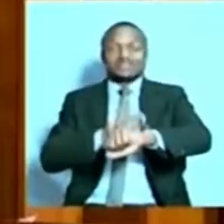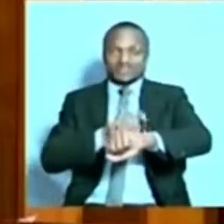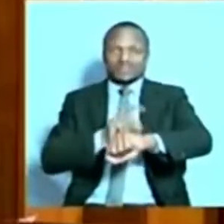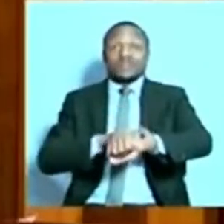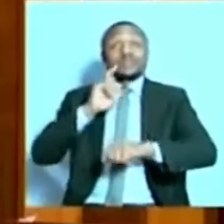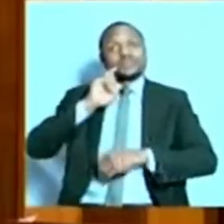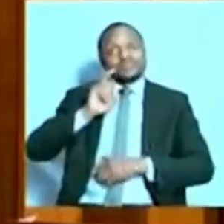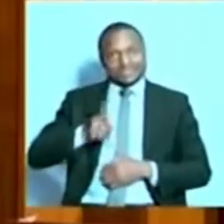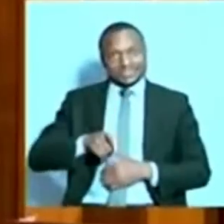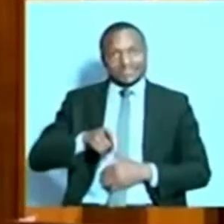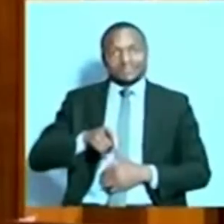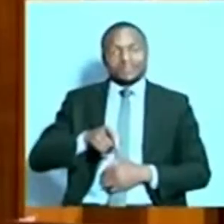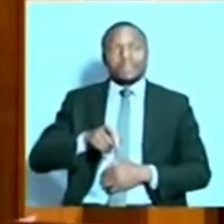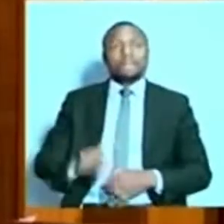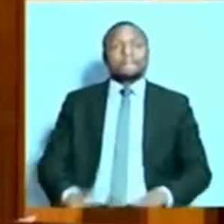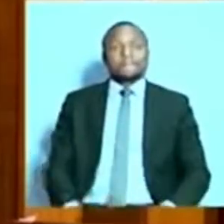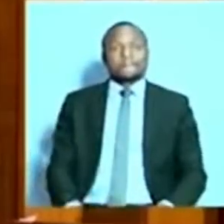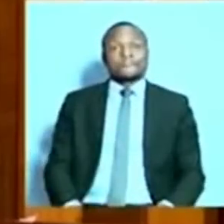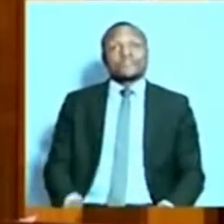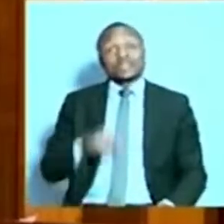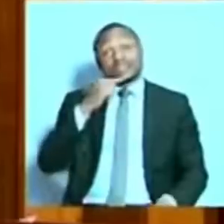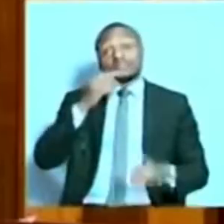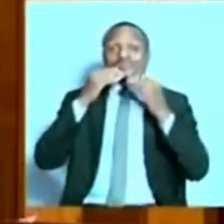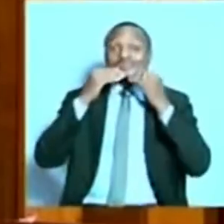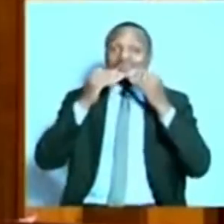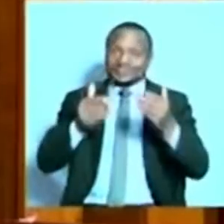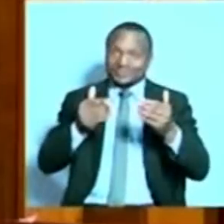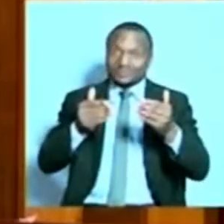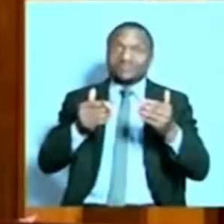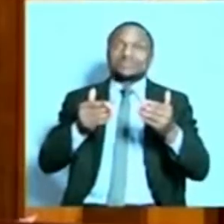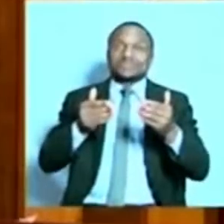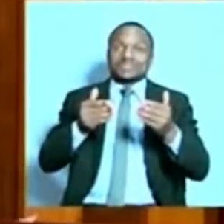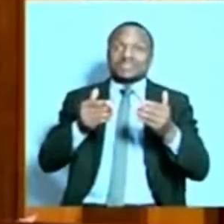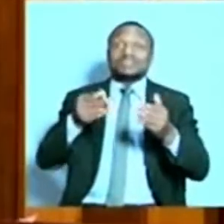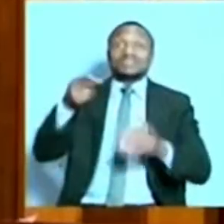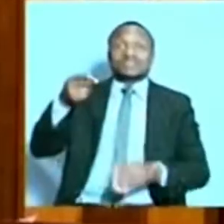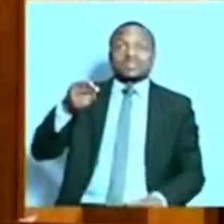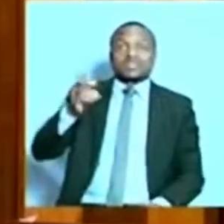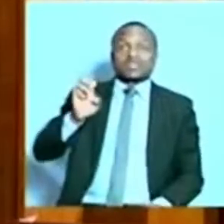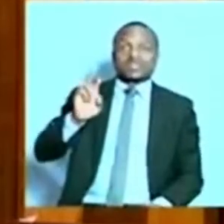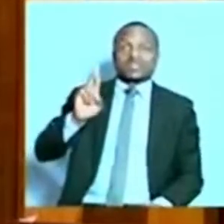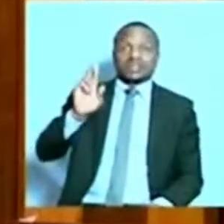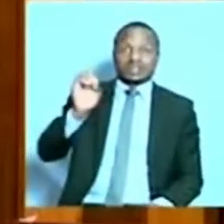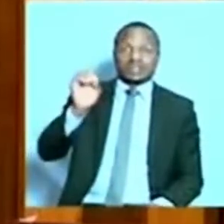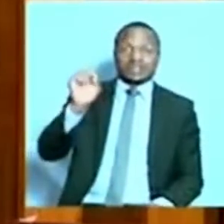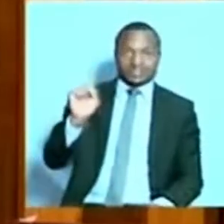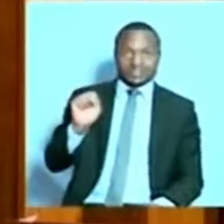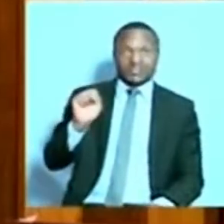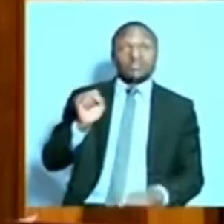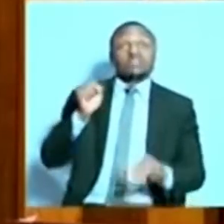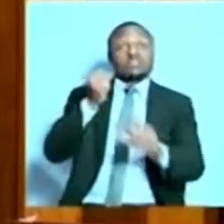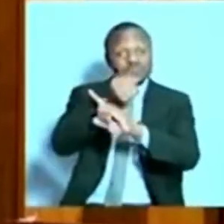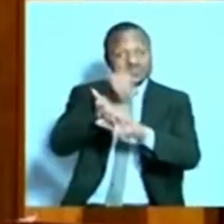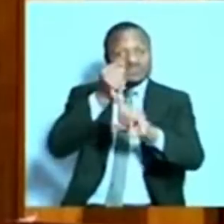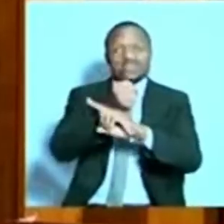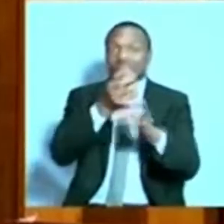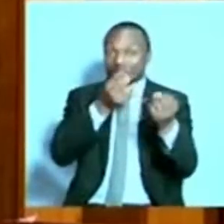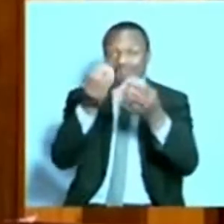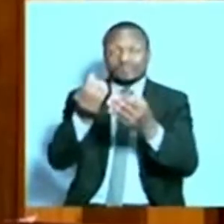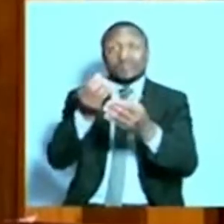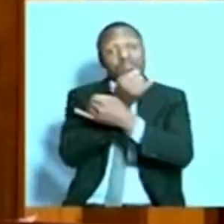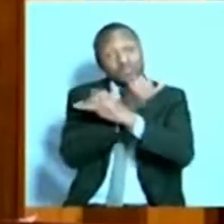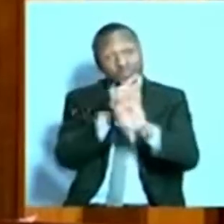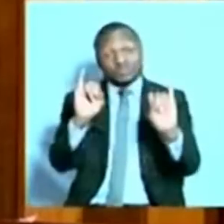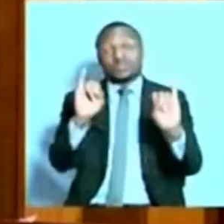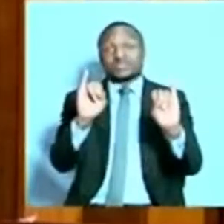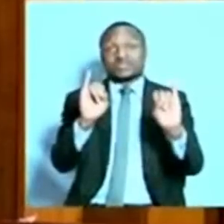always, say thank you to our heroes for fighting for various, things here in the country. Independence, for instance, from